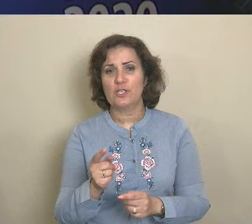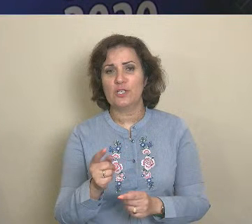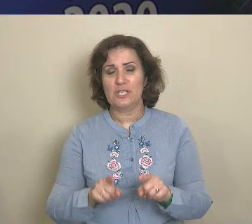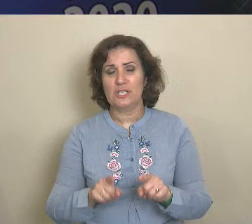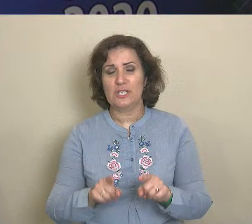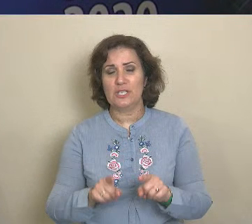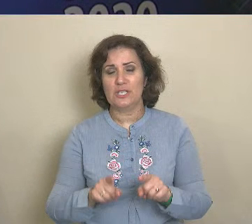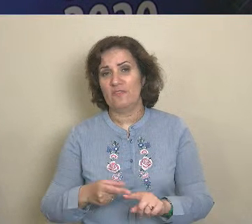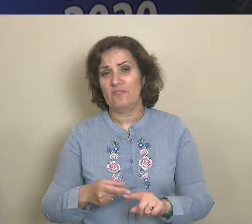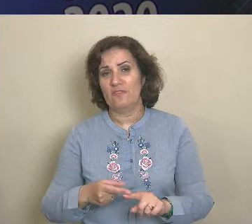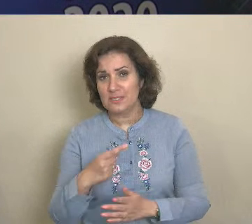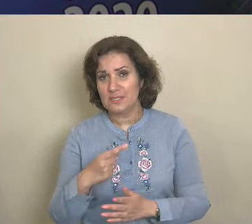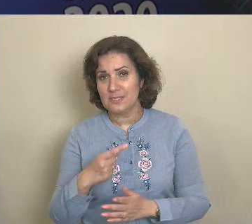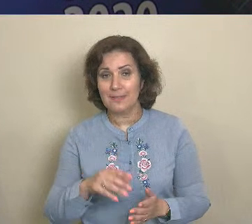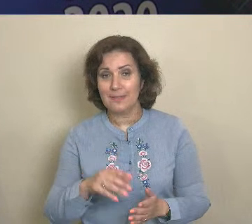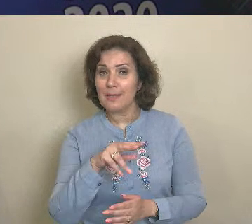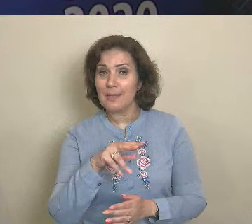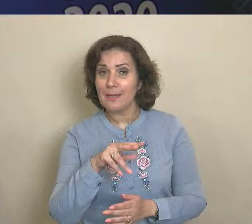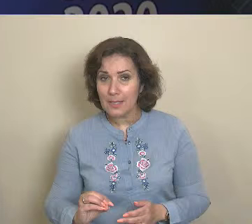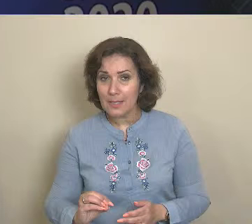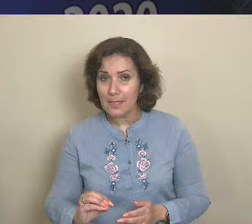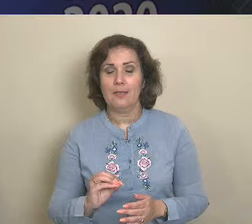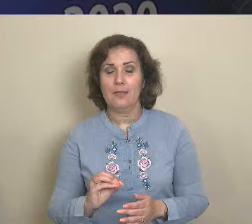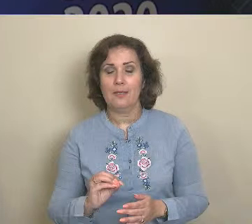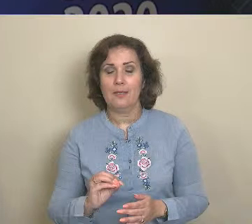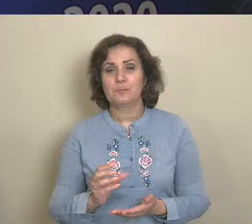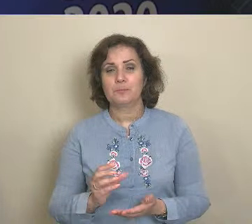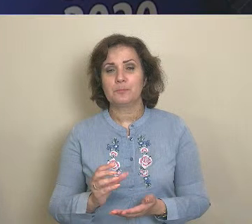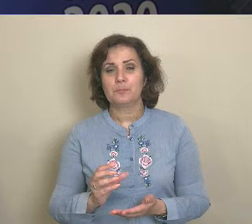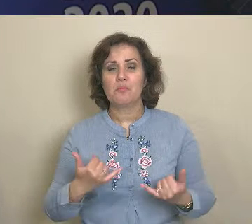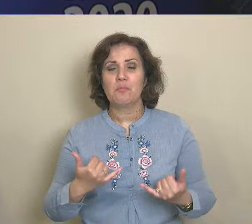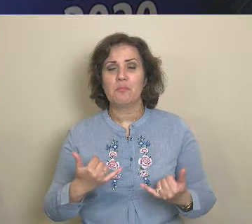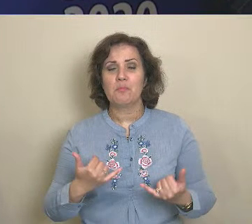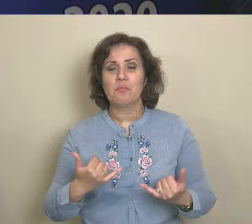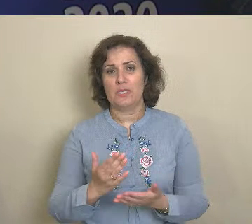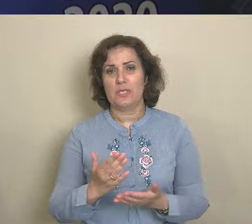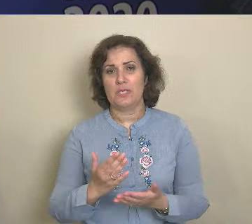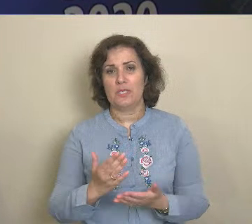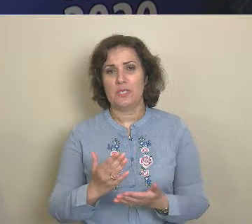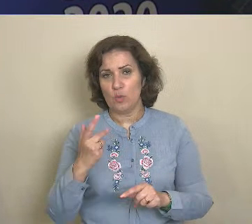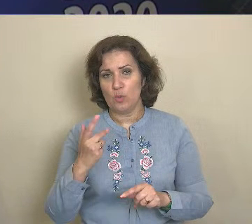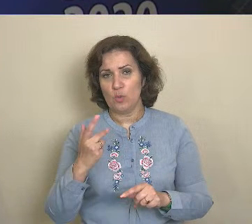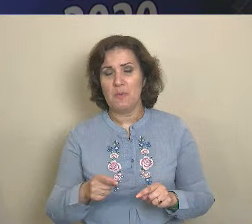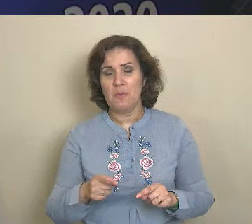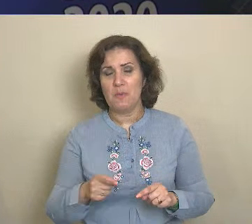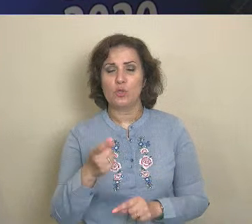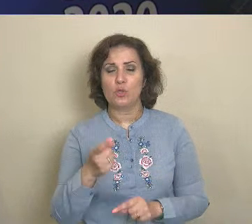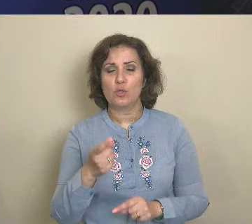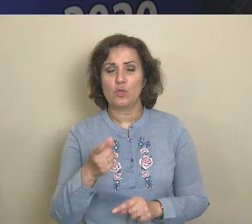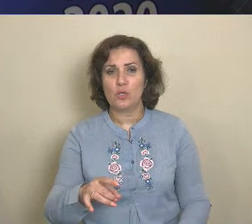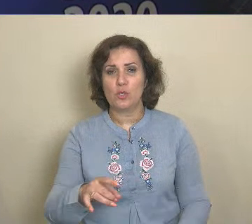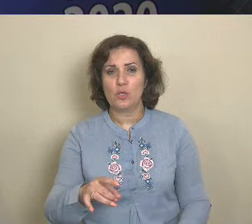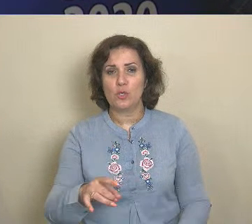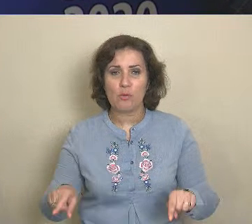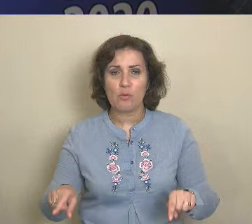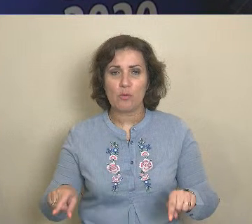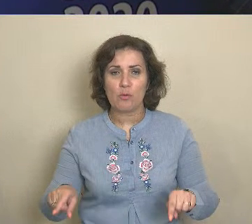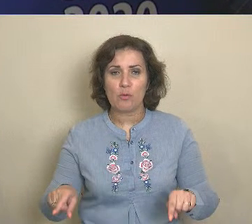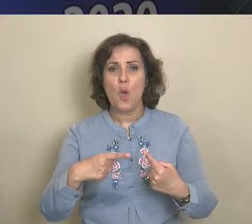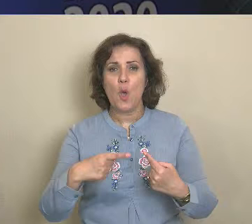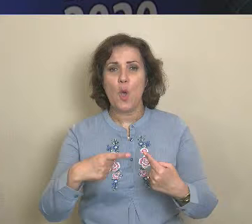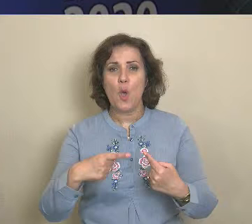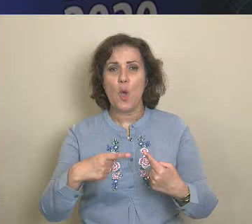have been offered, were meant to address this issue and regulate it, but we can see that within one